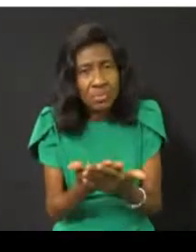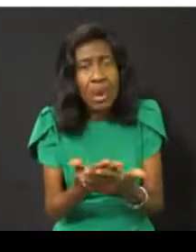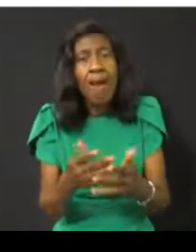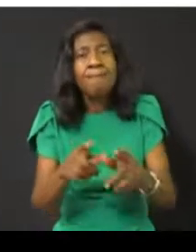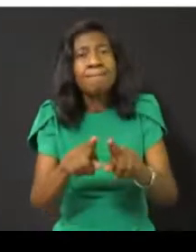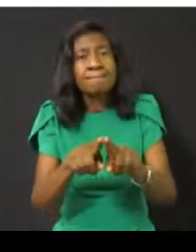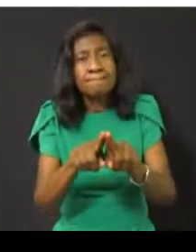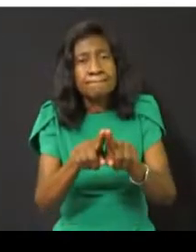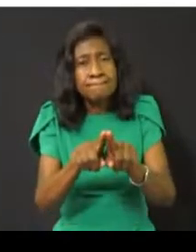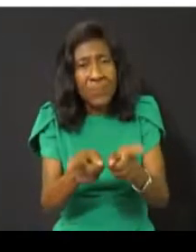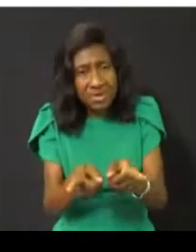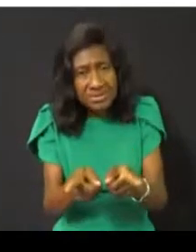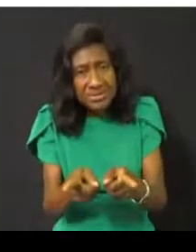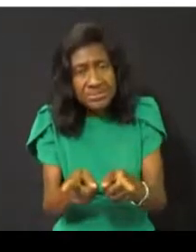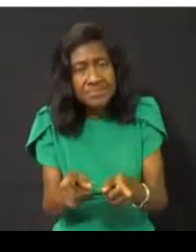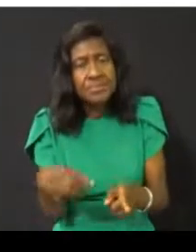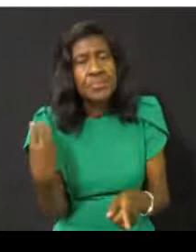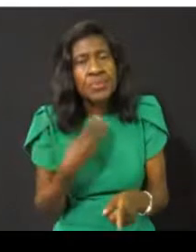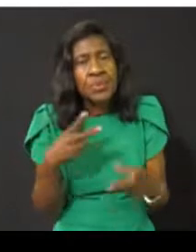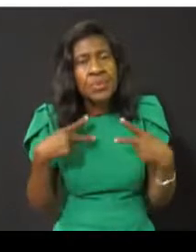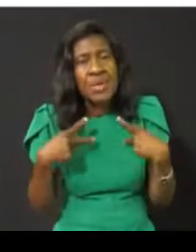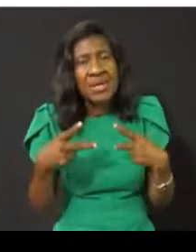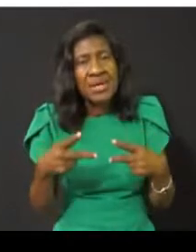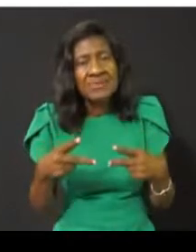But we have